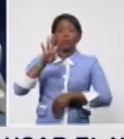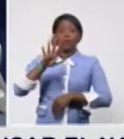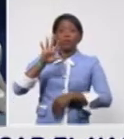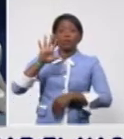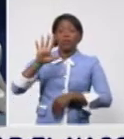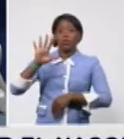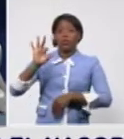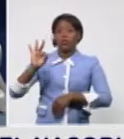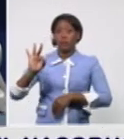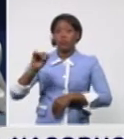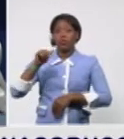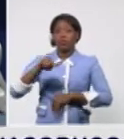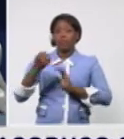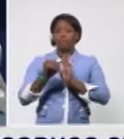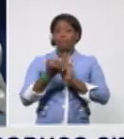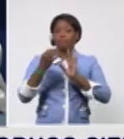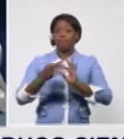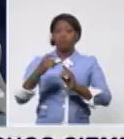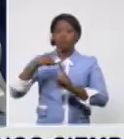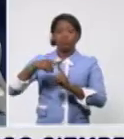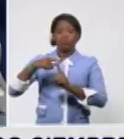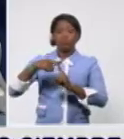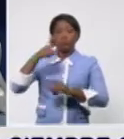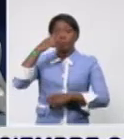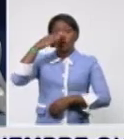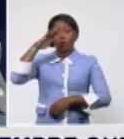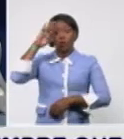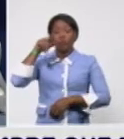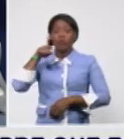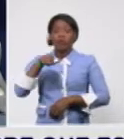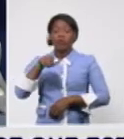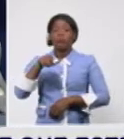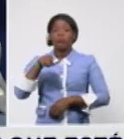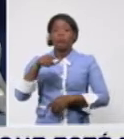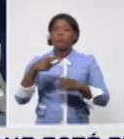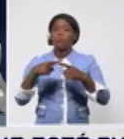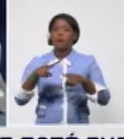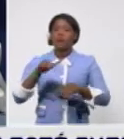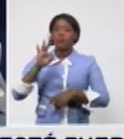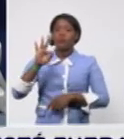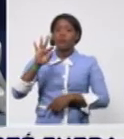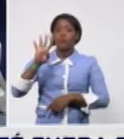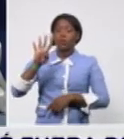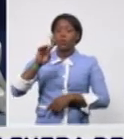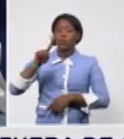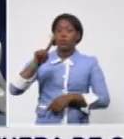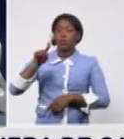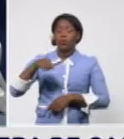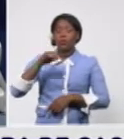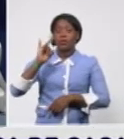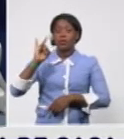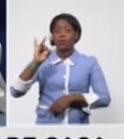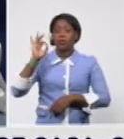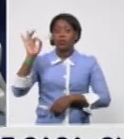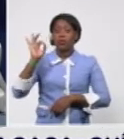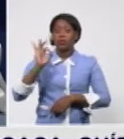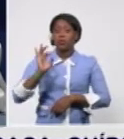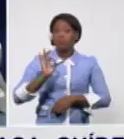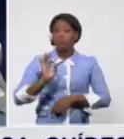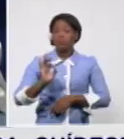457 children, or pediatric cases, to have tested positive for the virus in